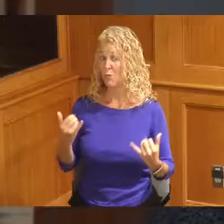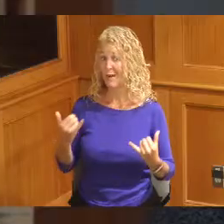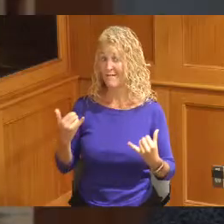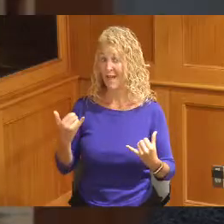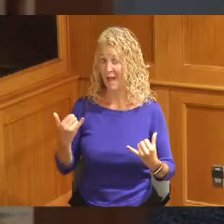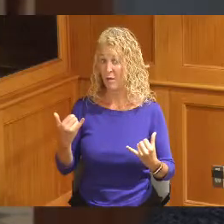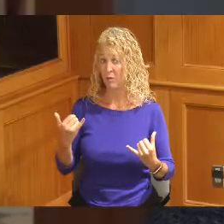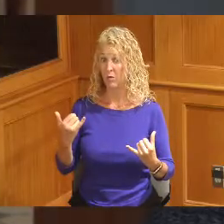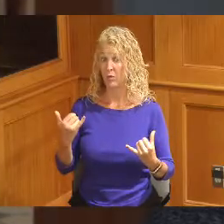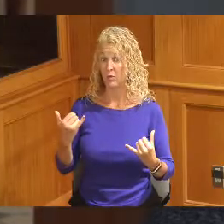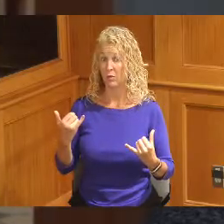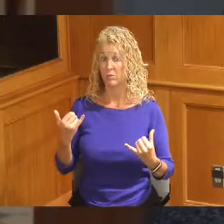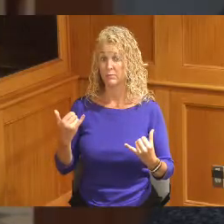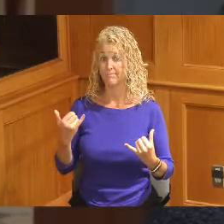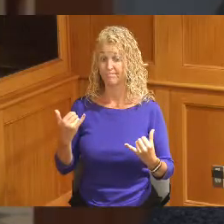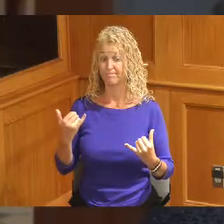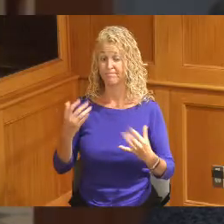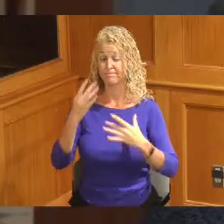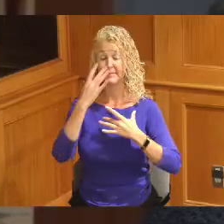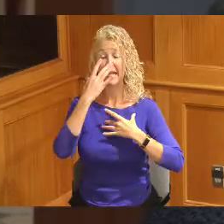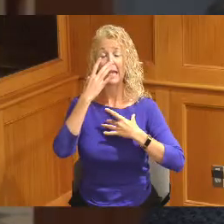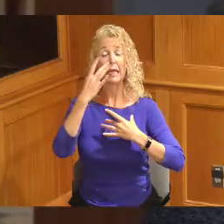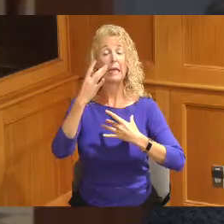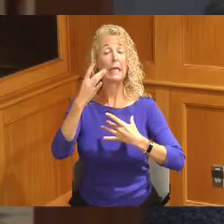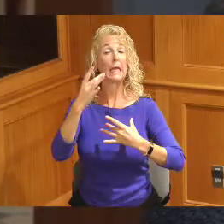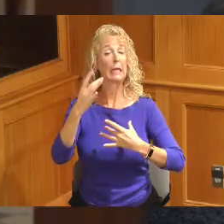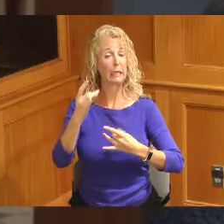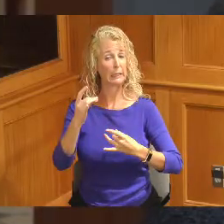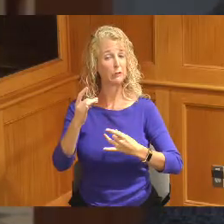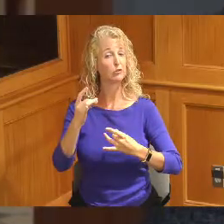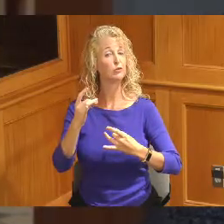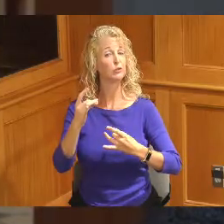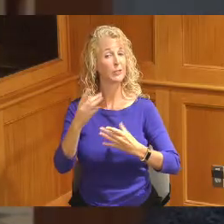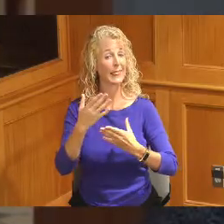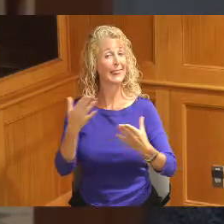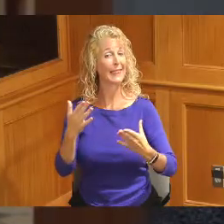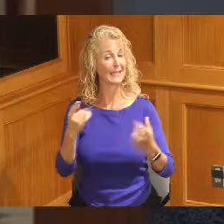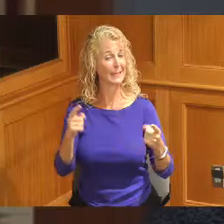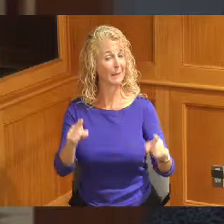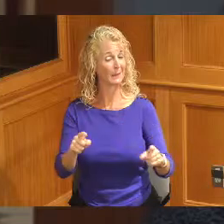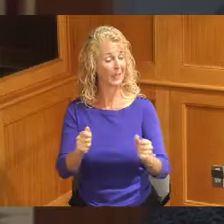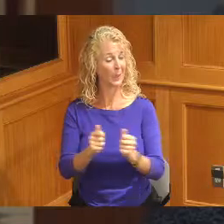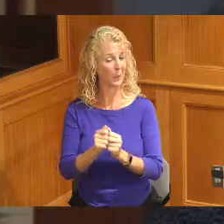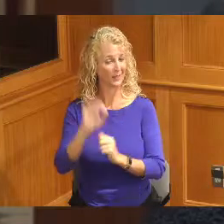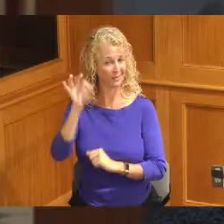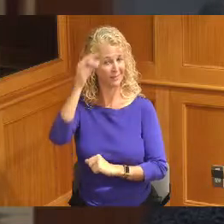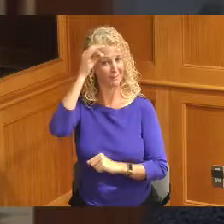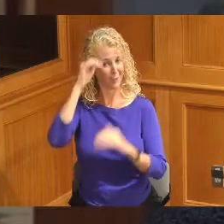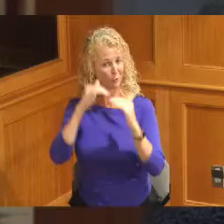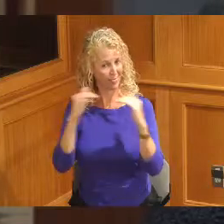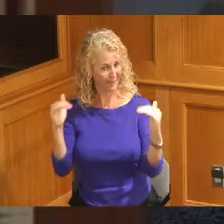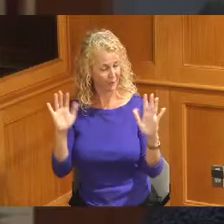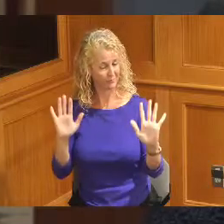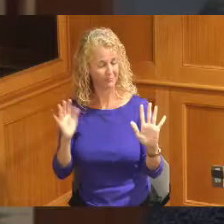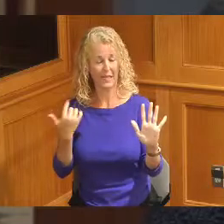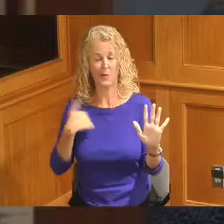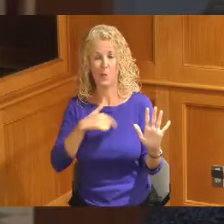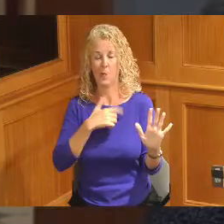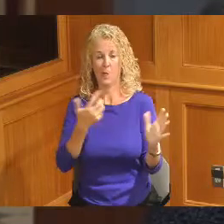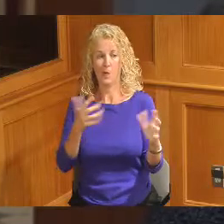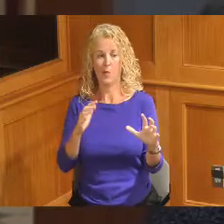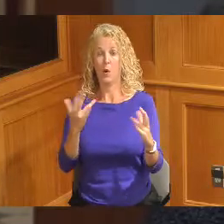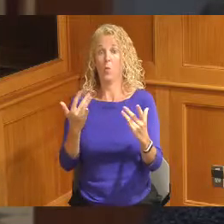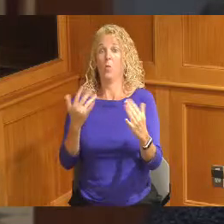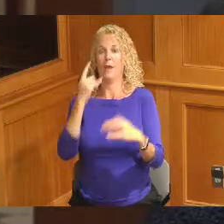now you see interesting things going on within the federal emergency management level, and we want to be as prepared as possible. And